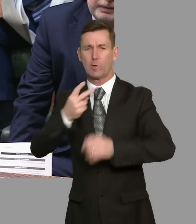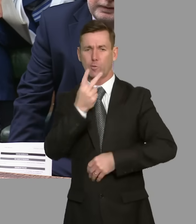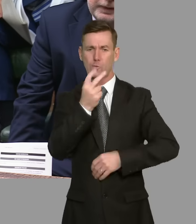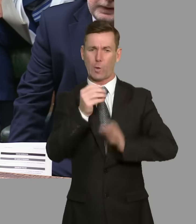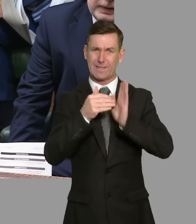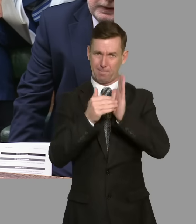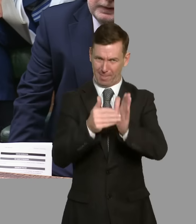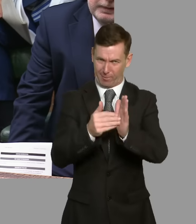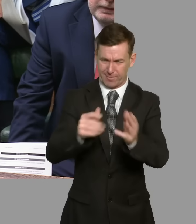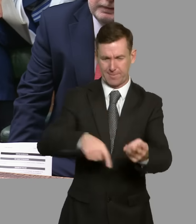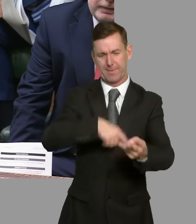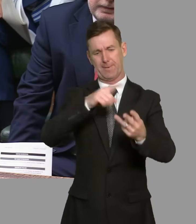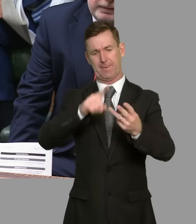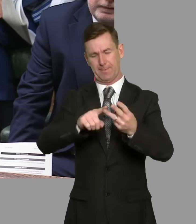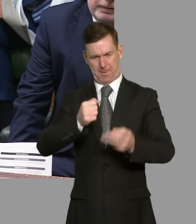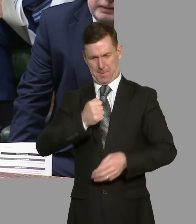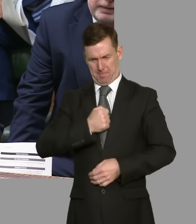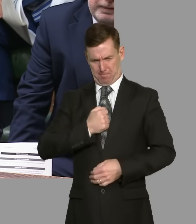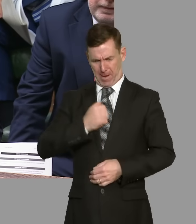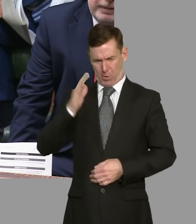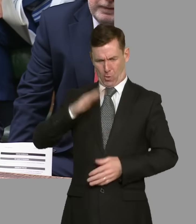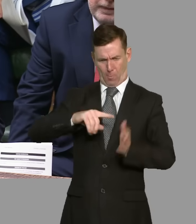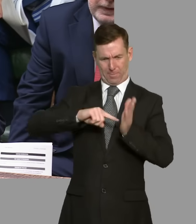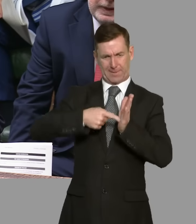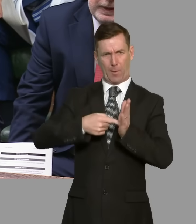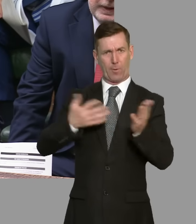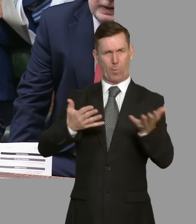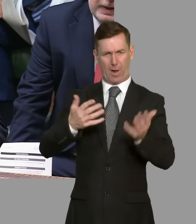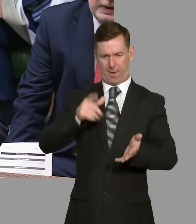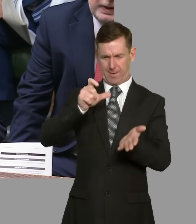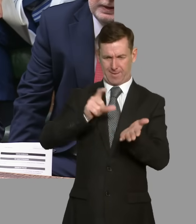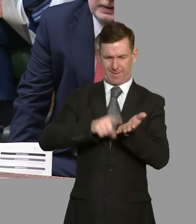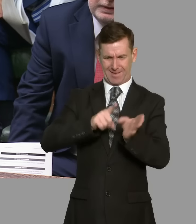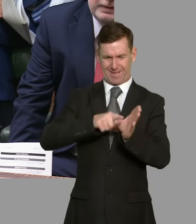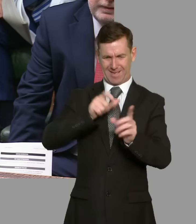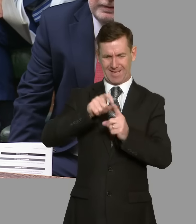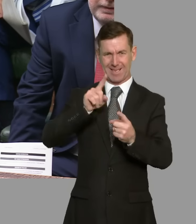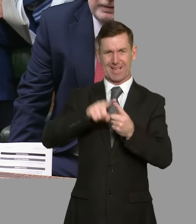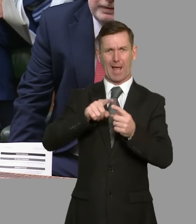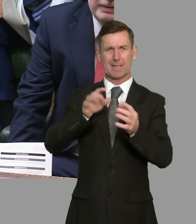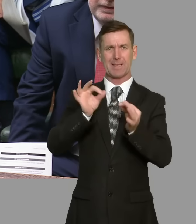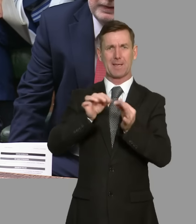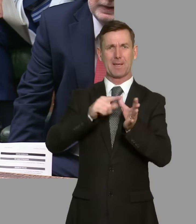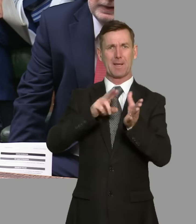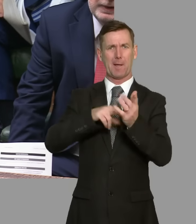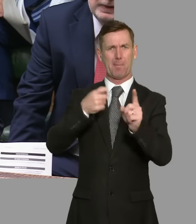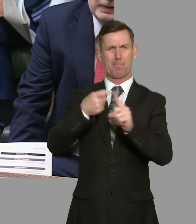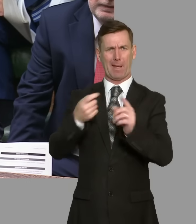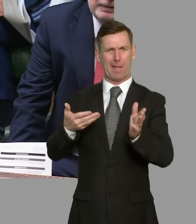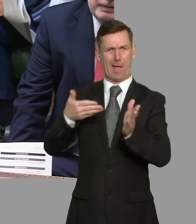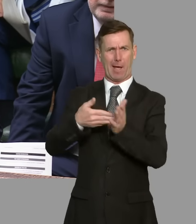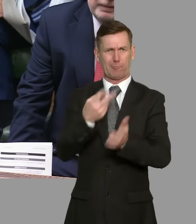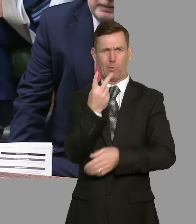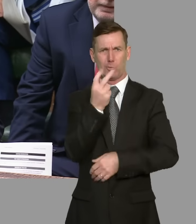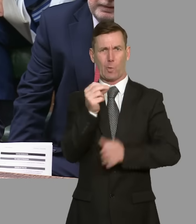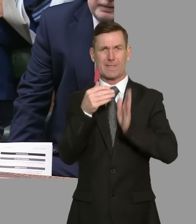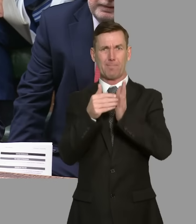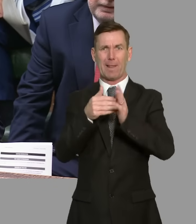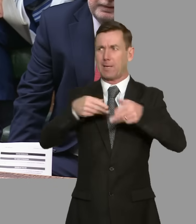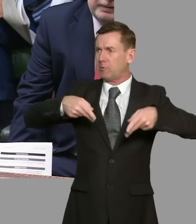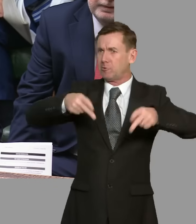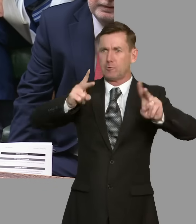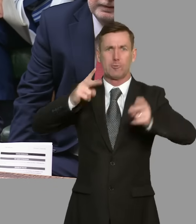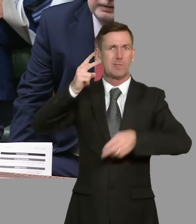the £1.5 million immediate impact funding. Does the Prime Minister agree with me that this is in stark contrast to